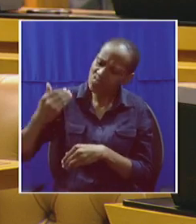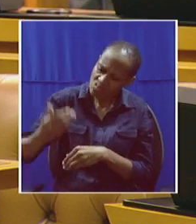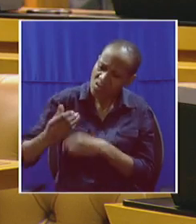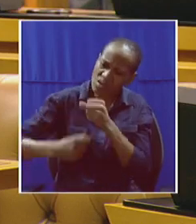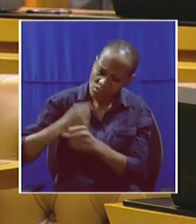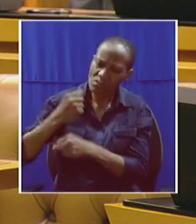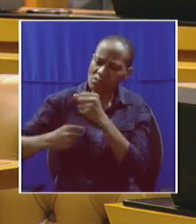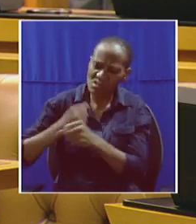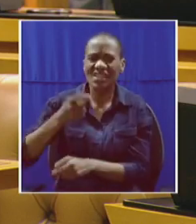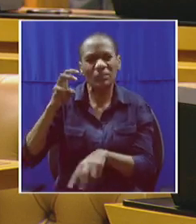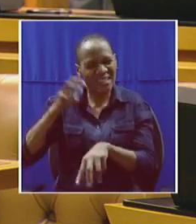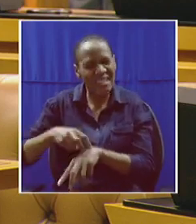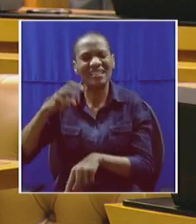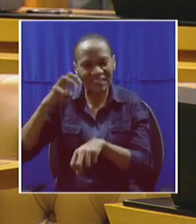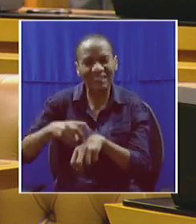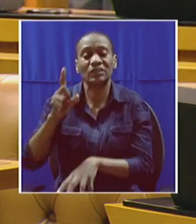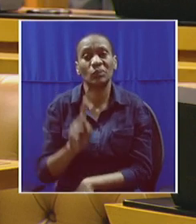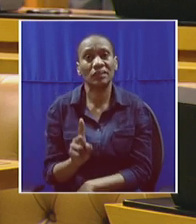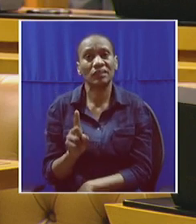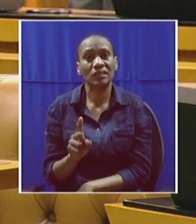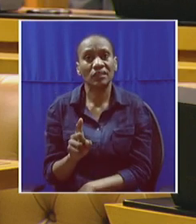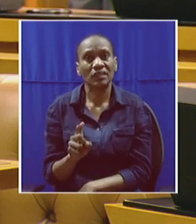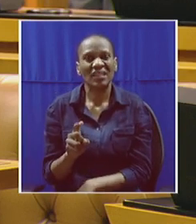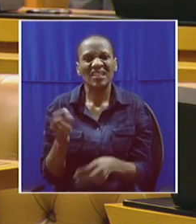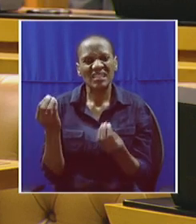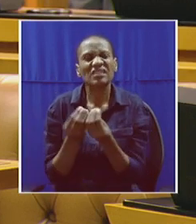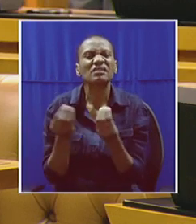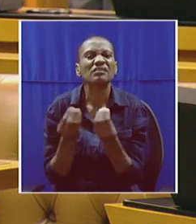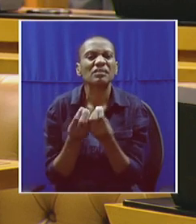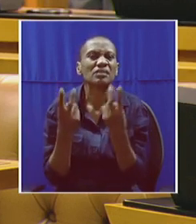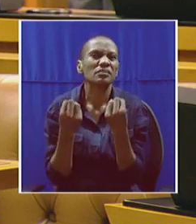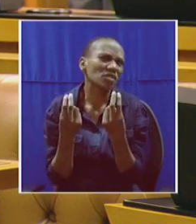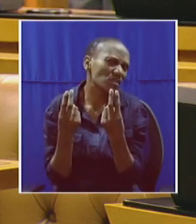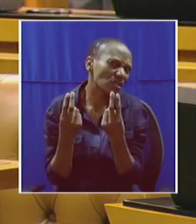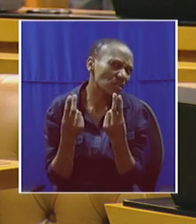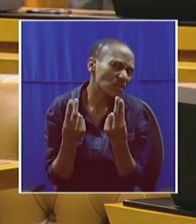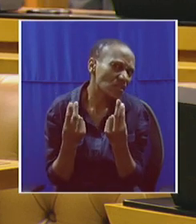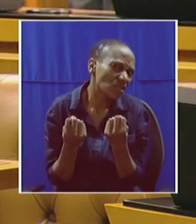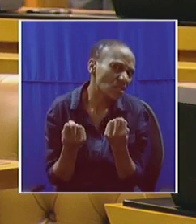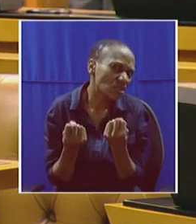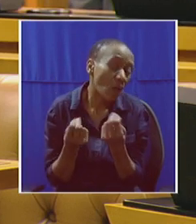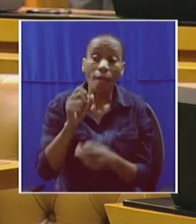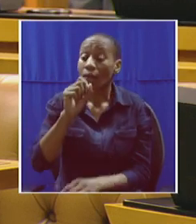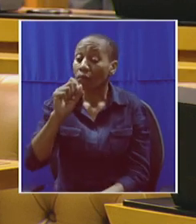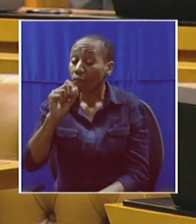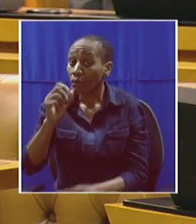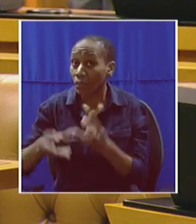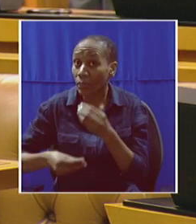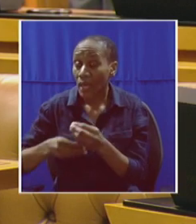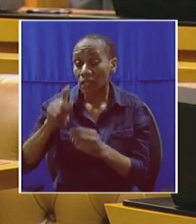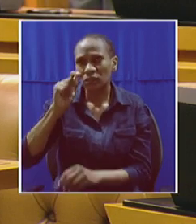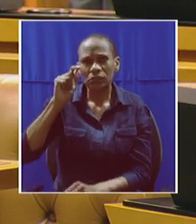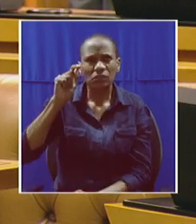here is that if there's something new renewable a actually for